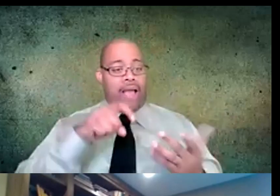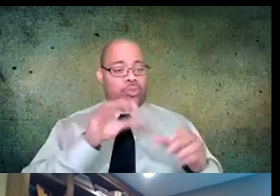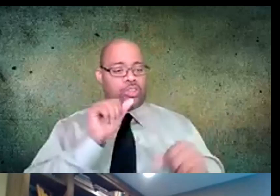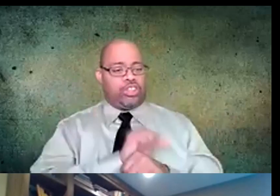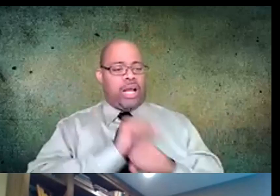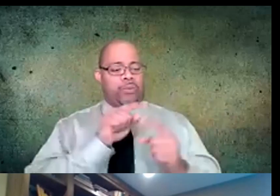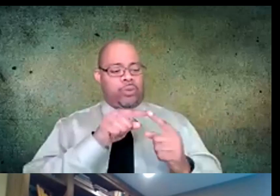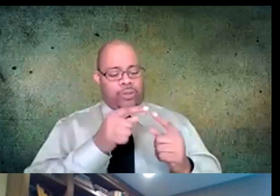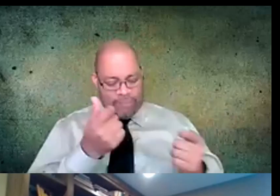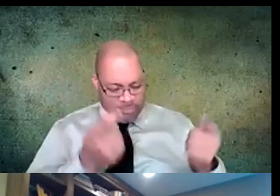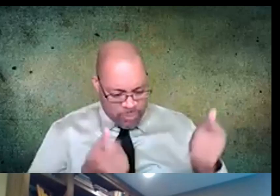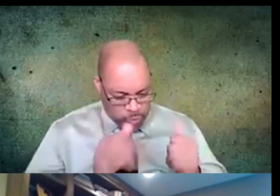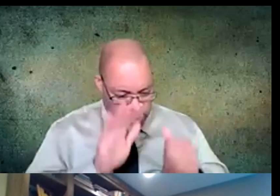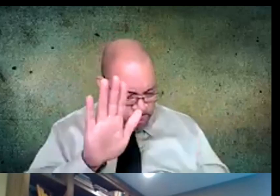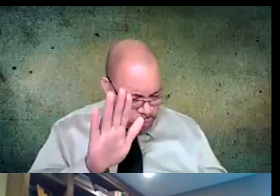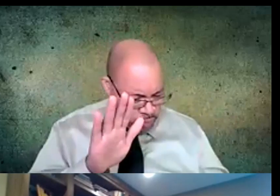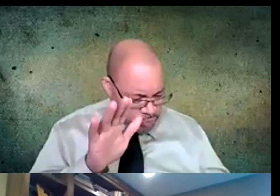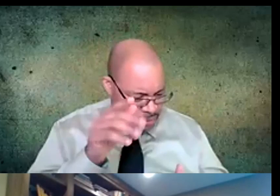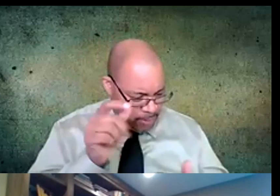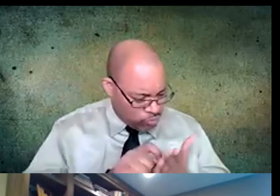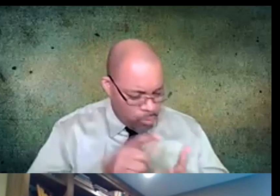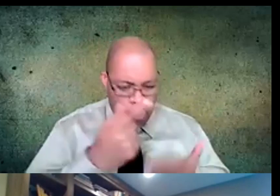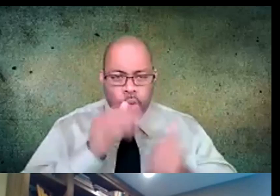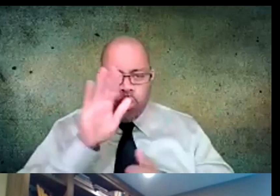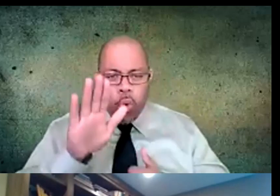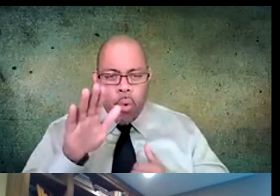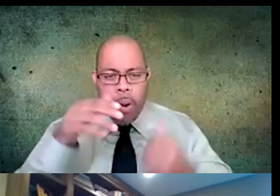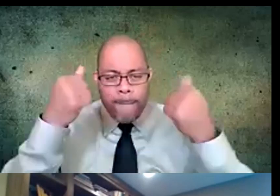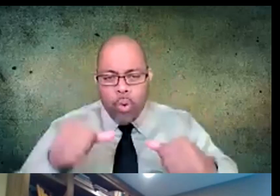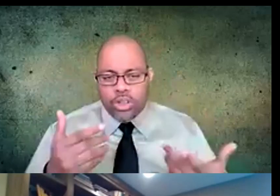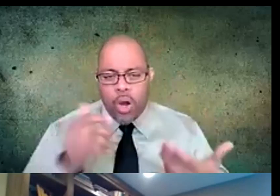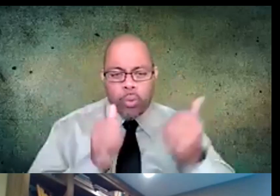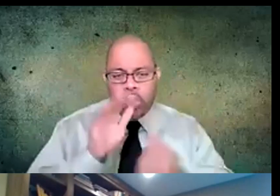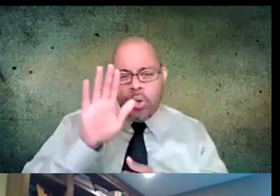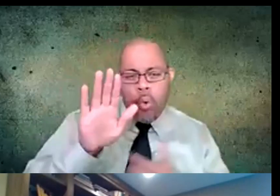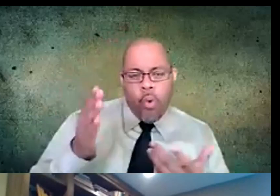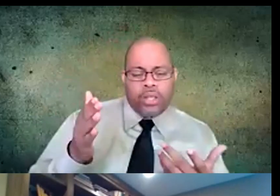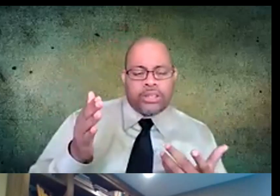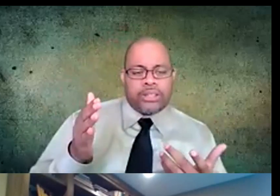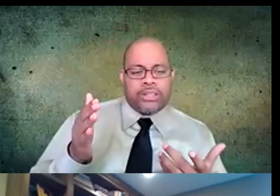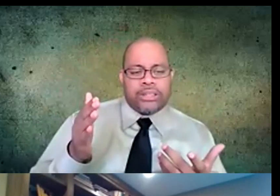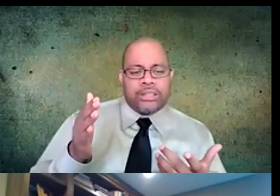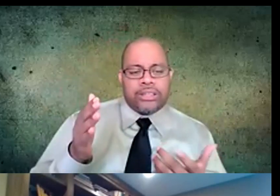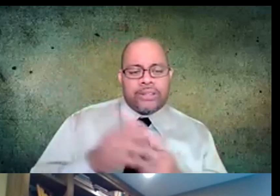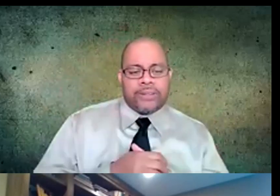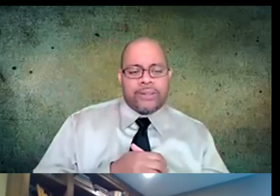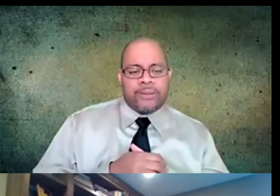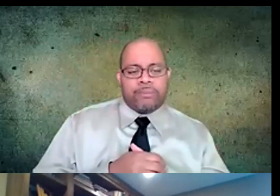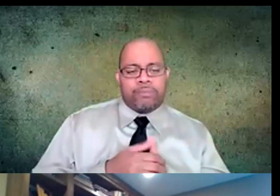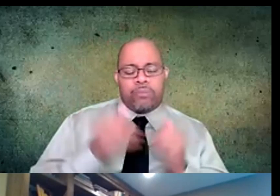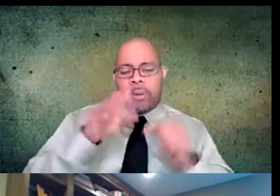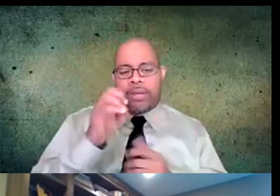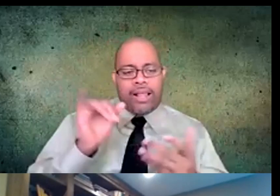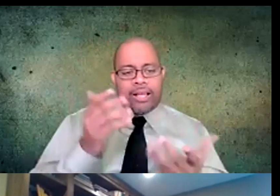to tease out, okay, which one is your full manuscript, which one is a poster, which one is kind of I don't know, could be like